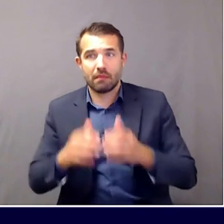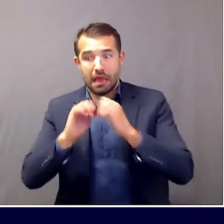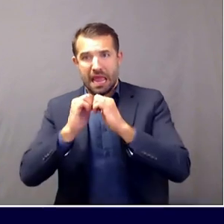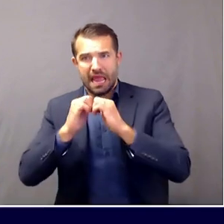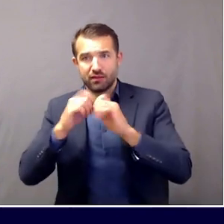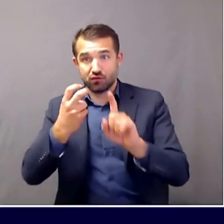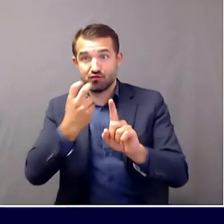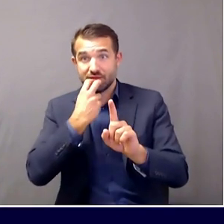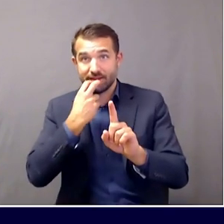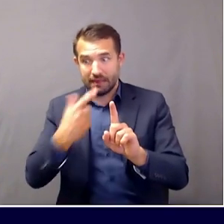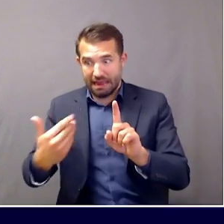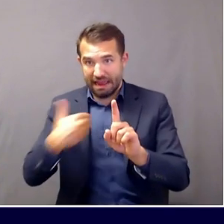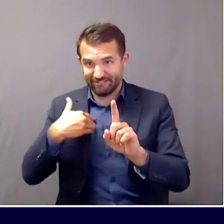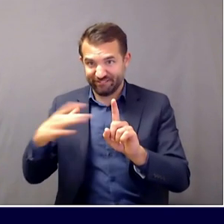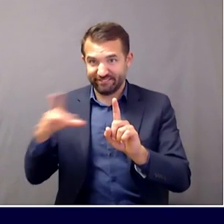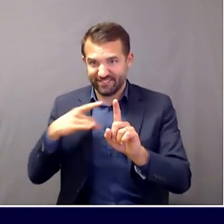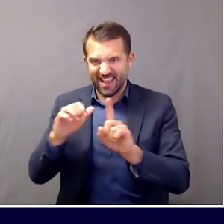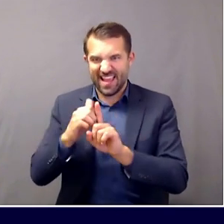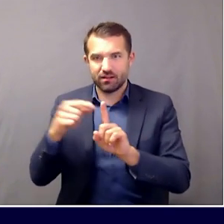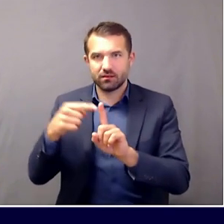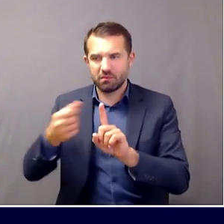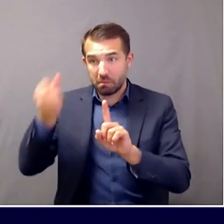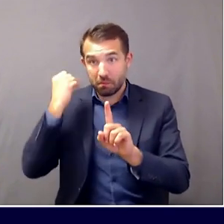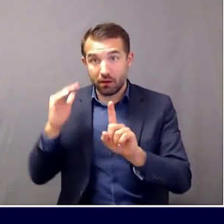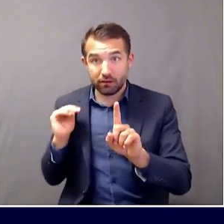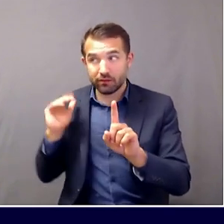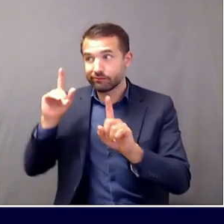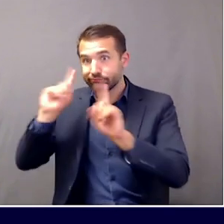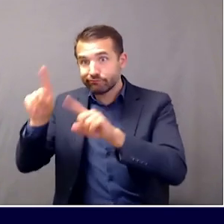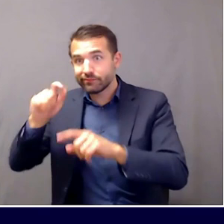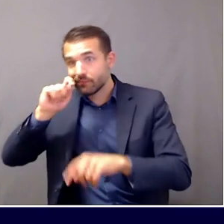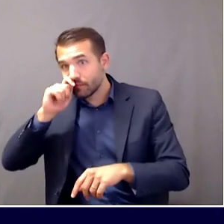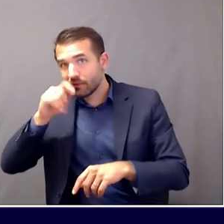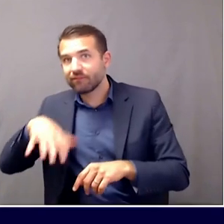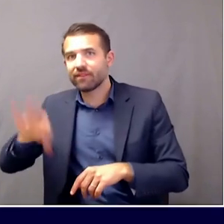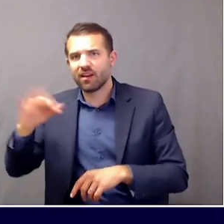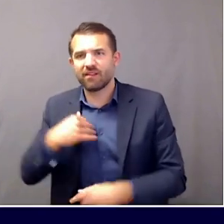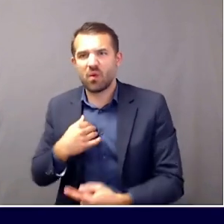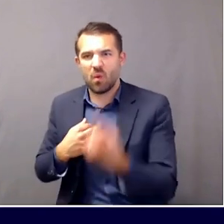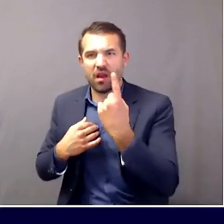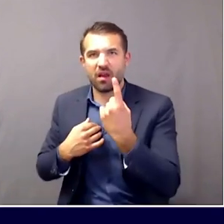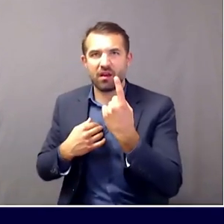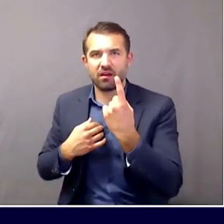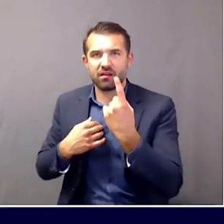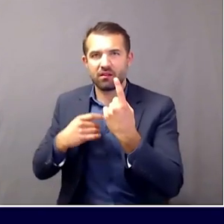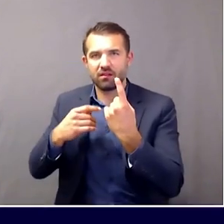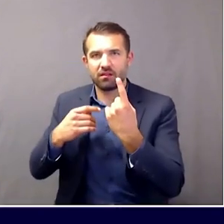is hockey's the one sport where you're never really stagnant. You know, you're